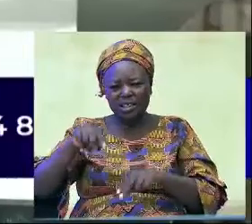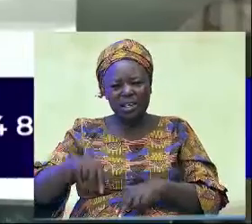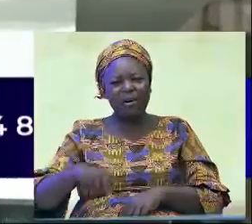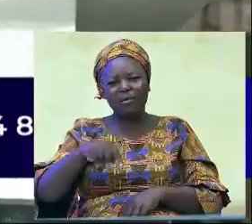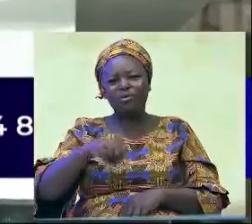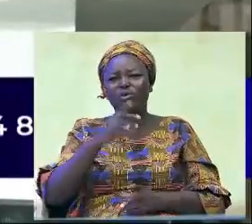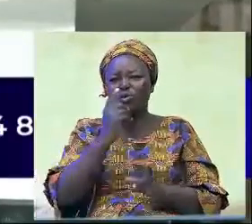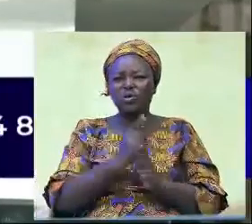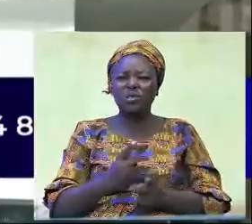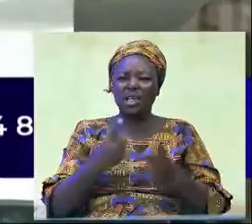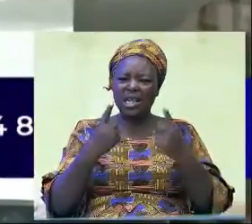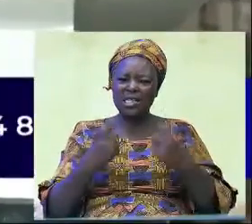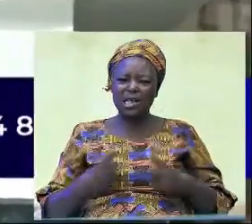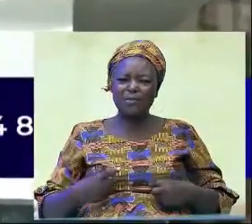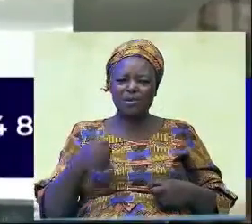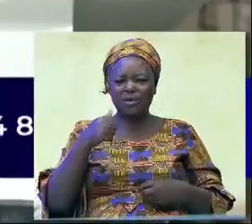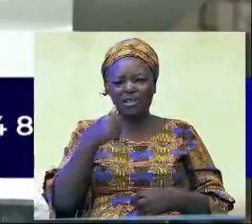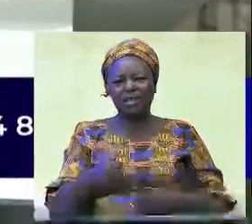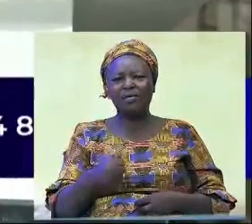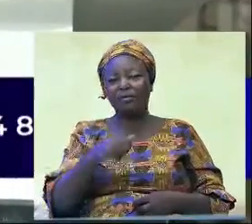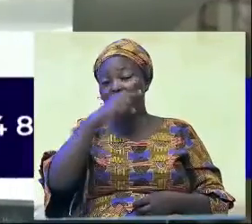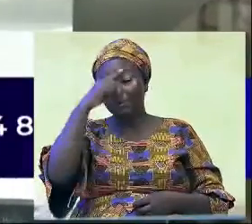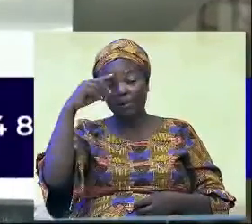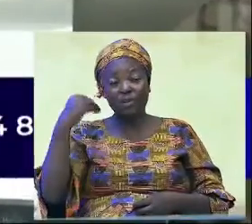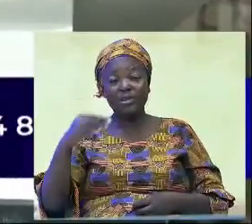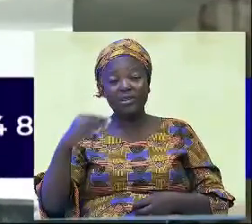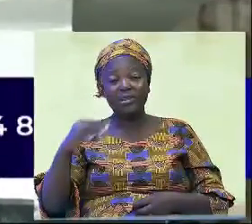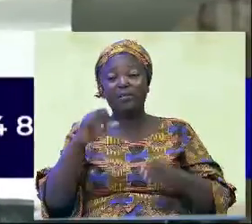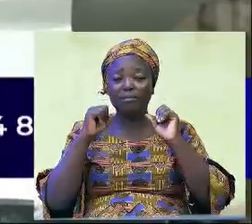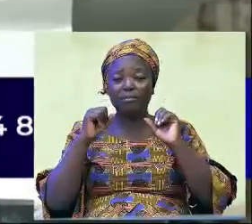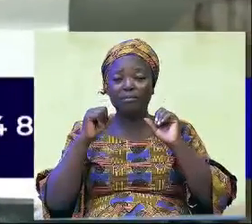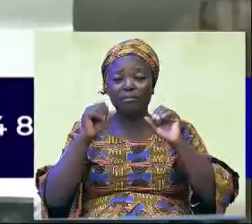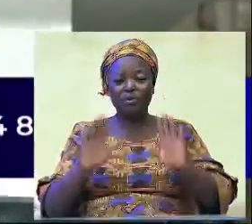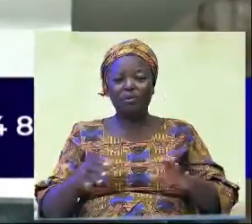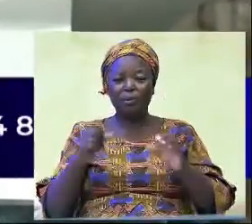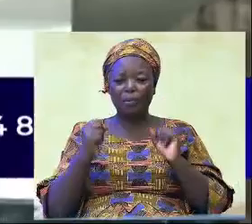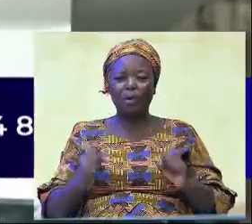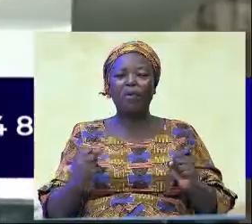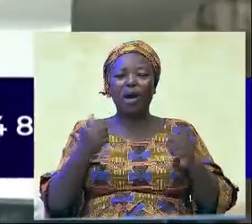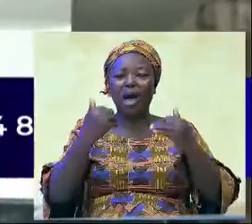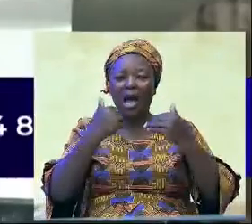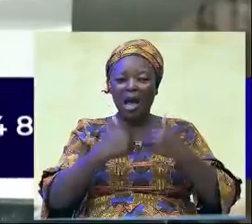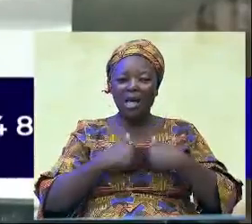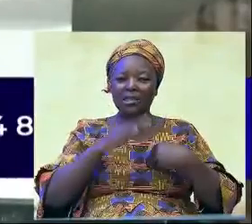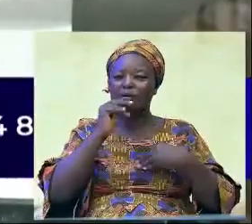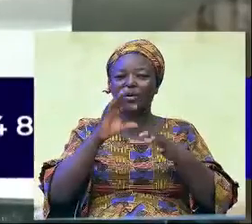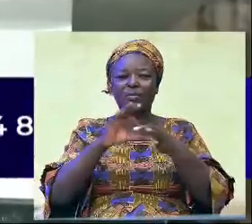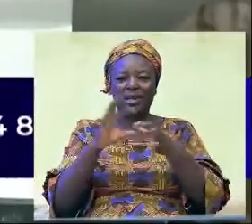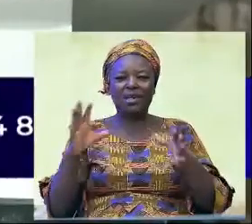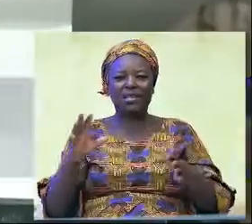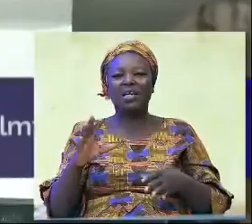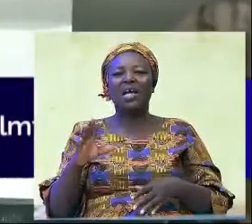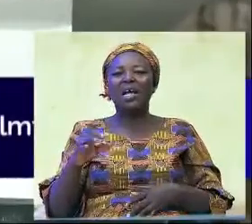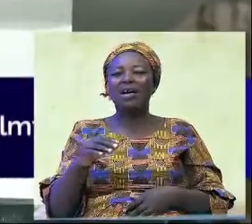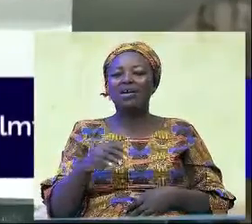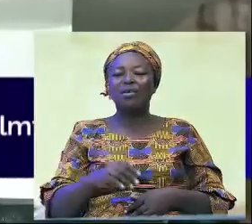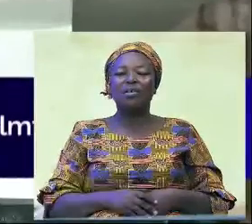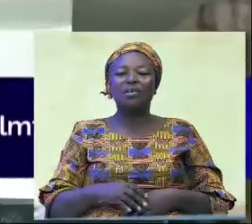sit down, check yourself. Because the miracle power has been released. Where are